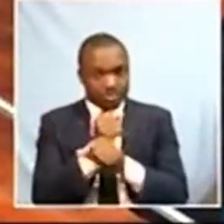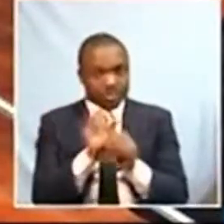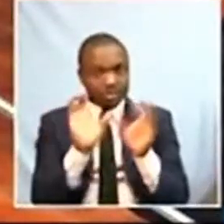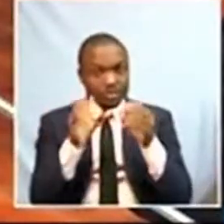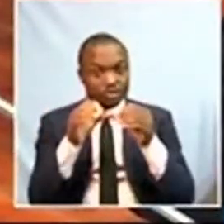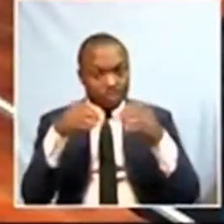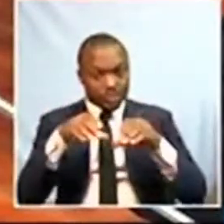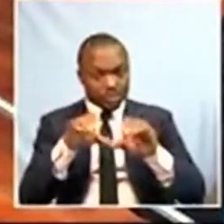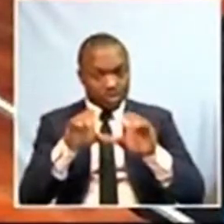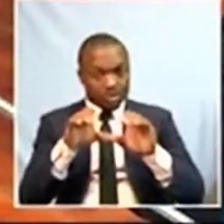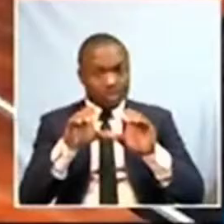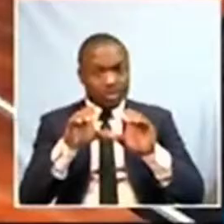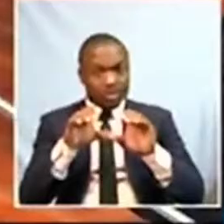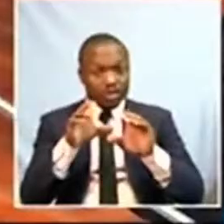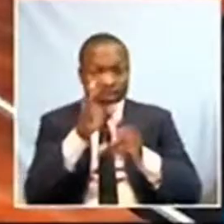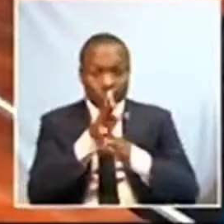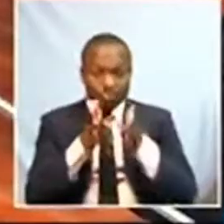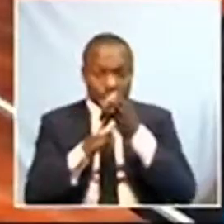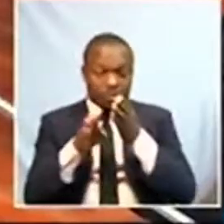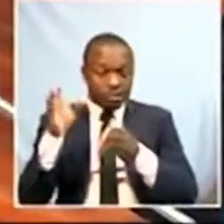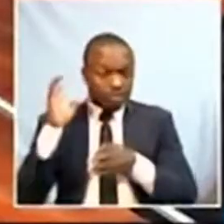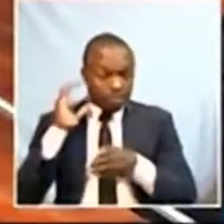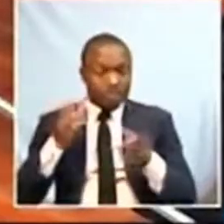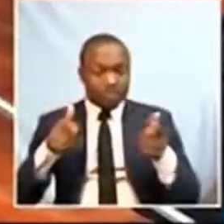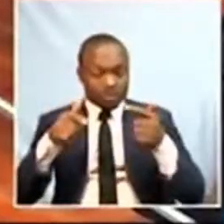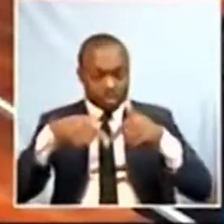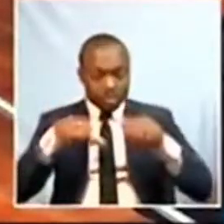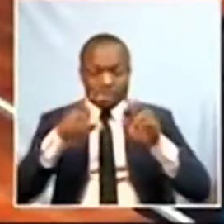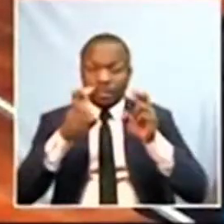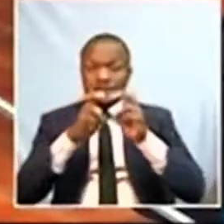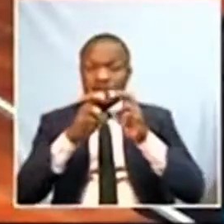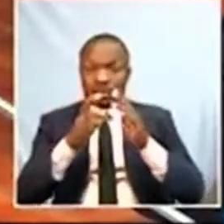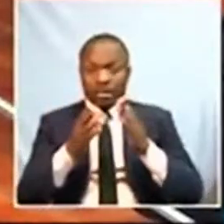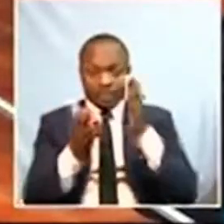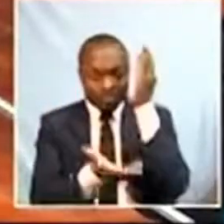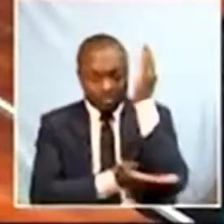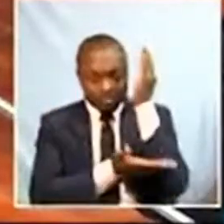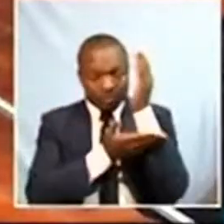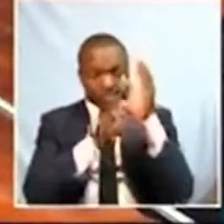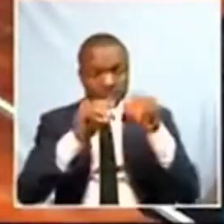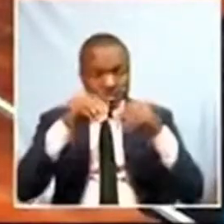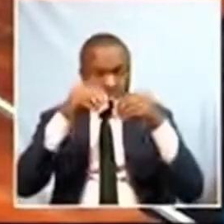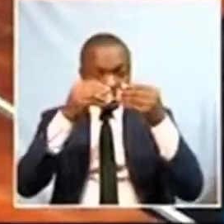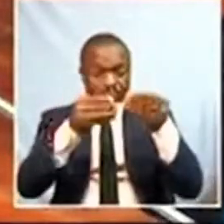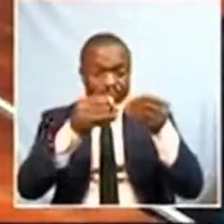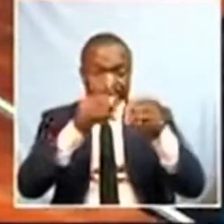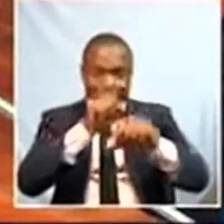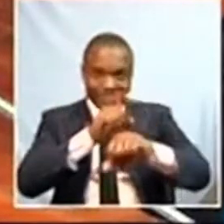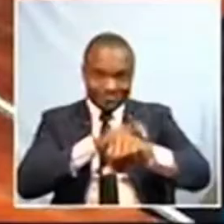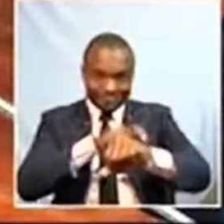will continue to build capacity on local contractors to improve delivery period.